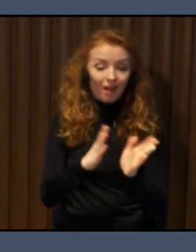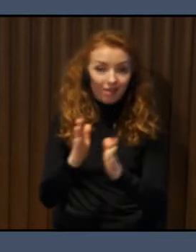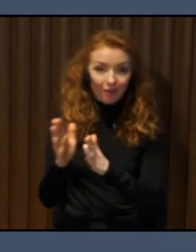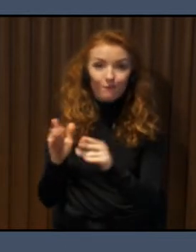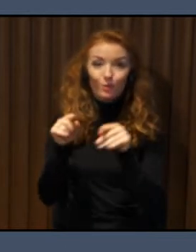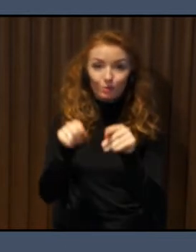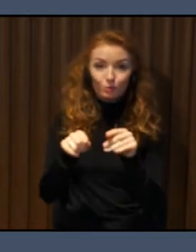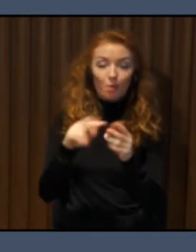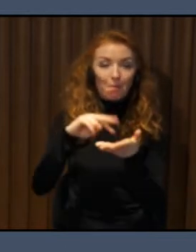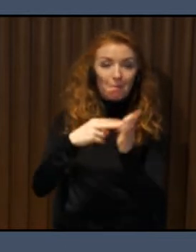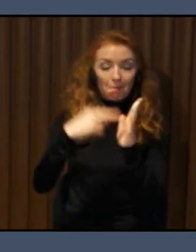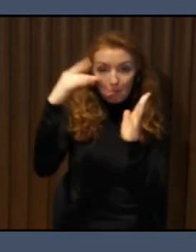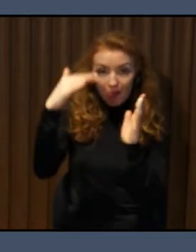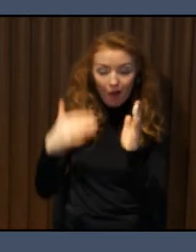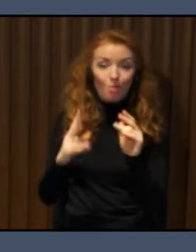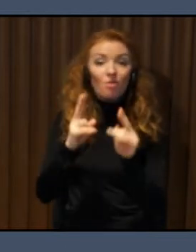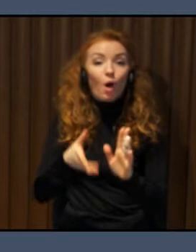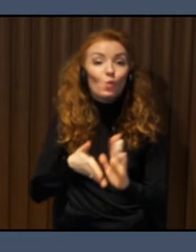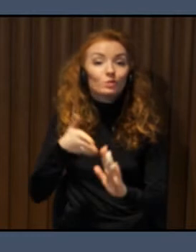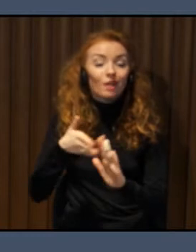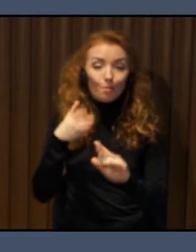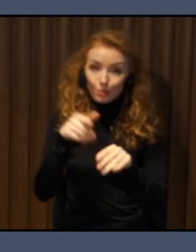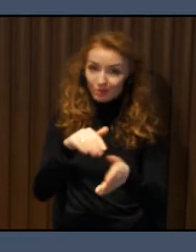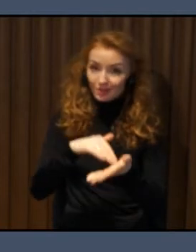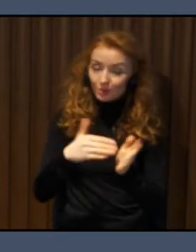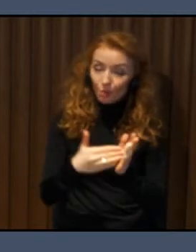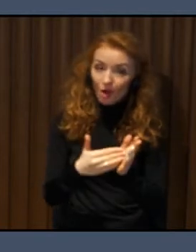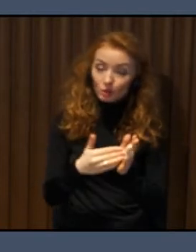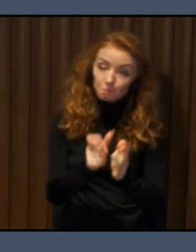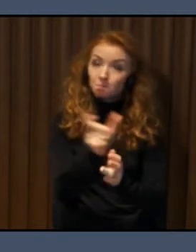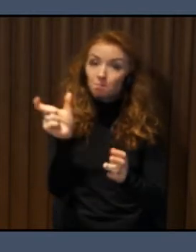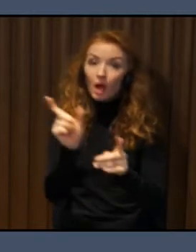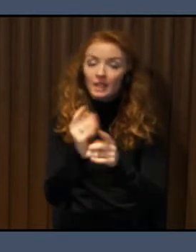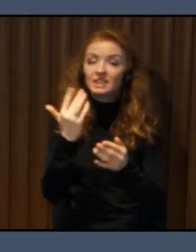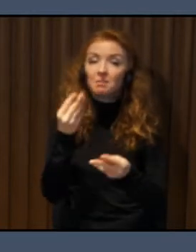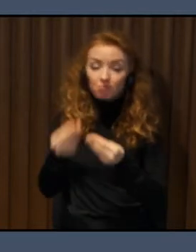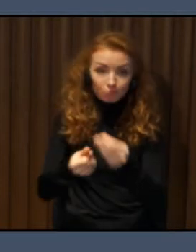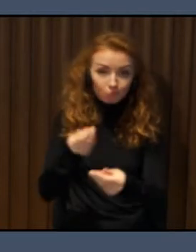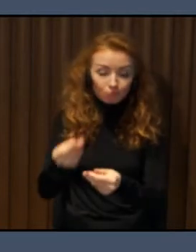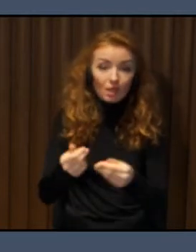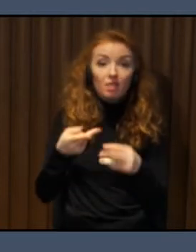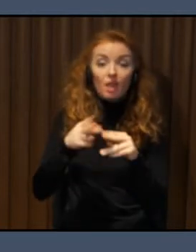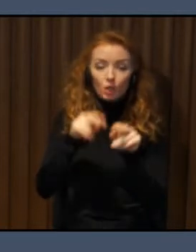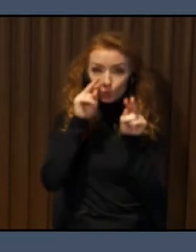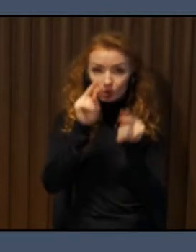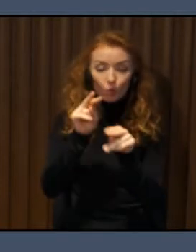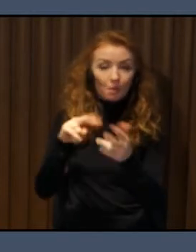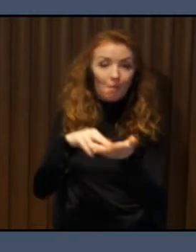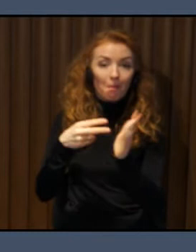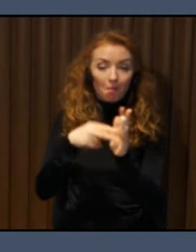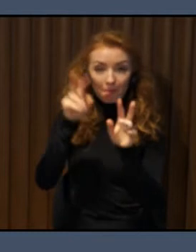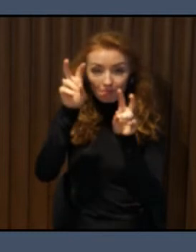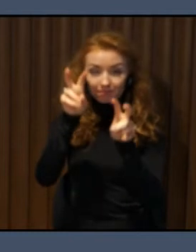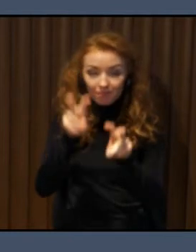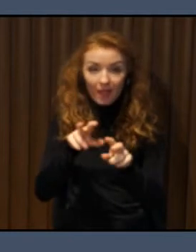to really make the place accessible, we can monitor the execution of the plan, and we can analyze the space according to